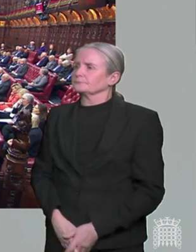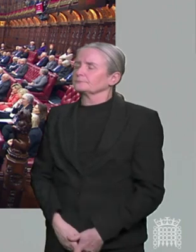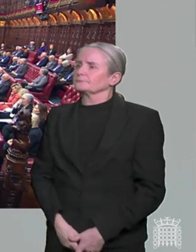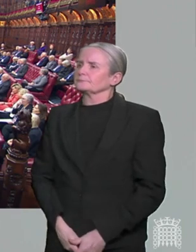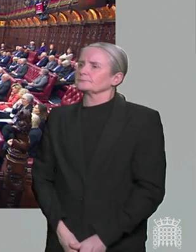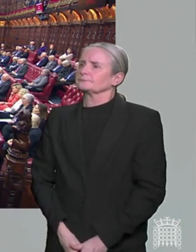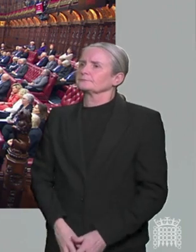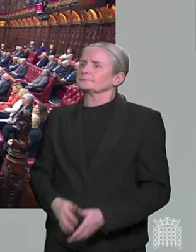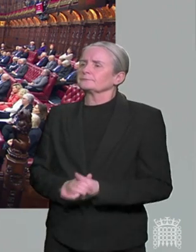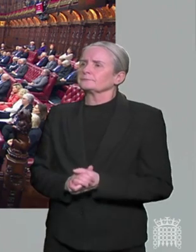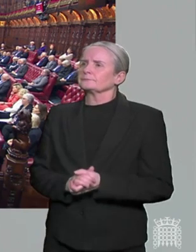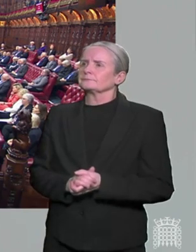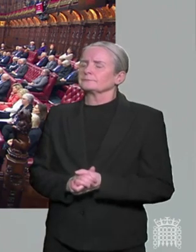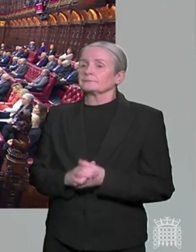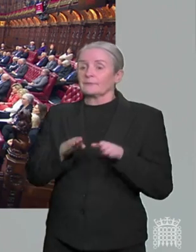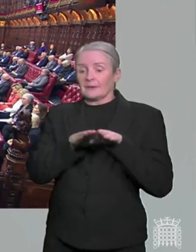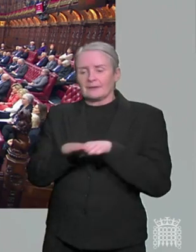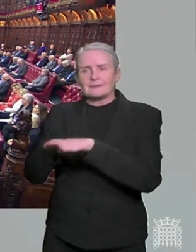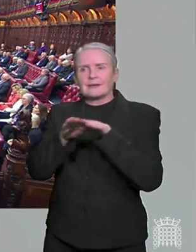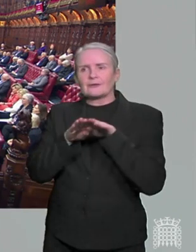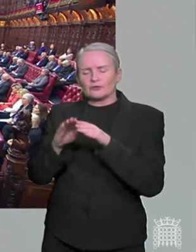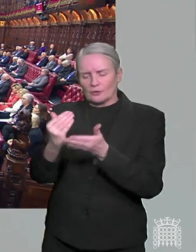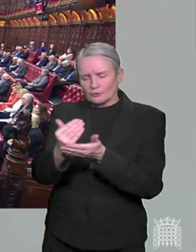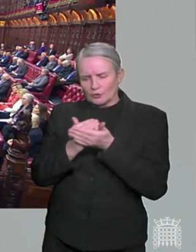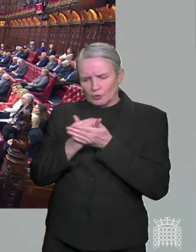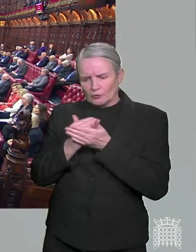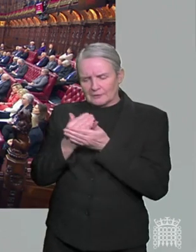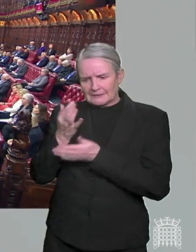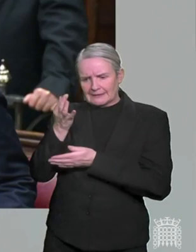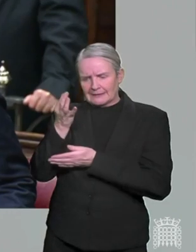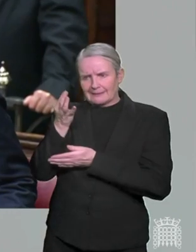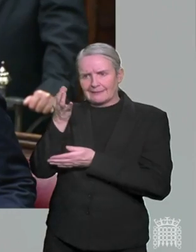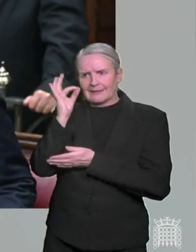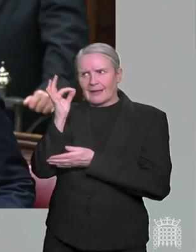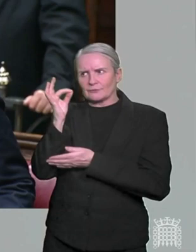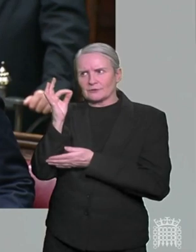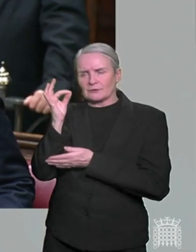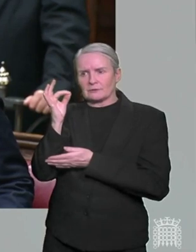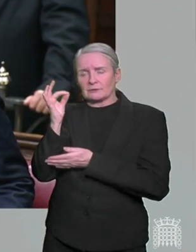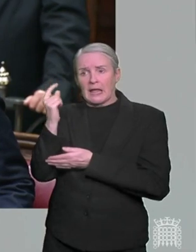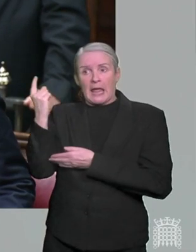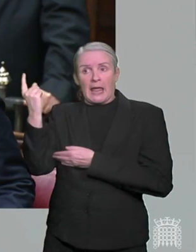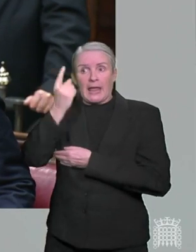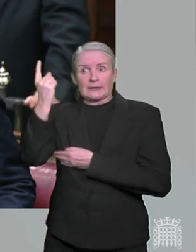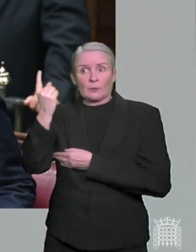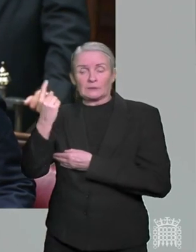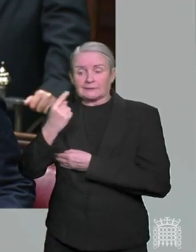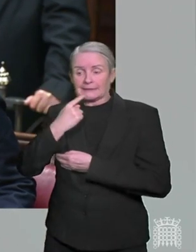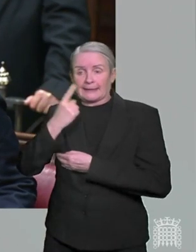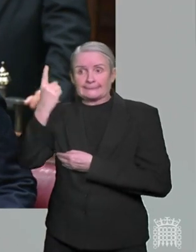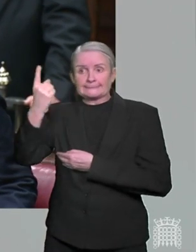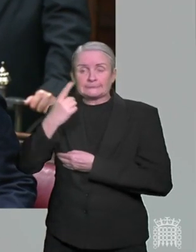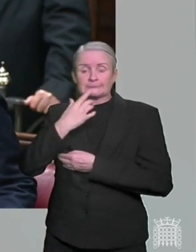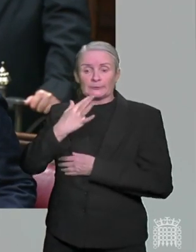Were there no voices at the National Security Council that spoke to caution at all in respect of risk and